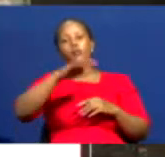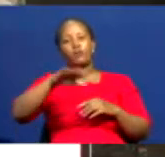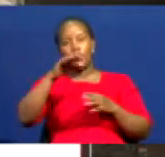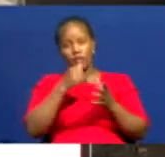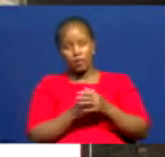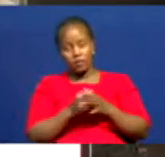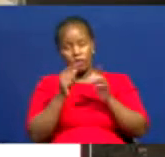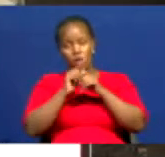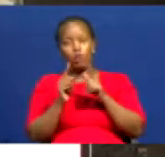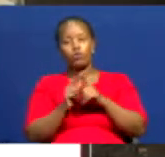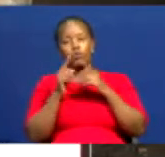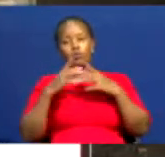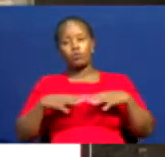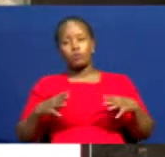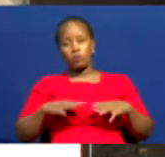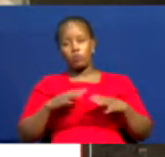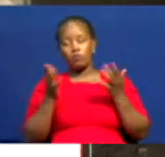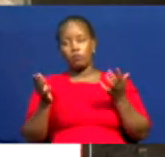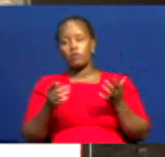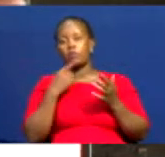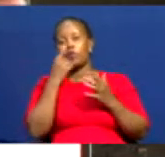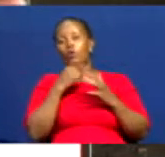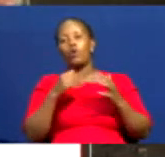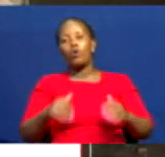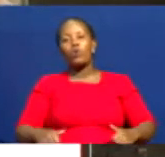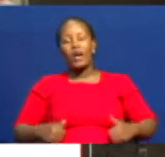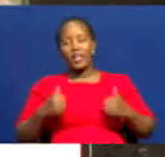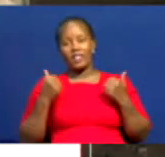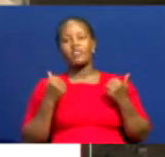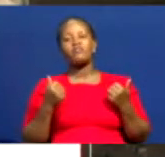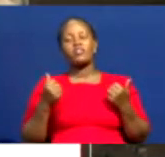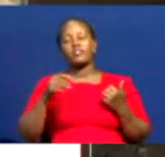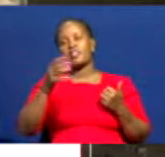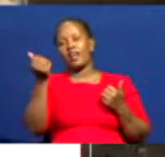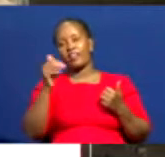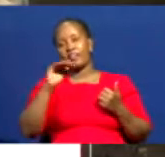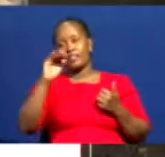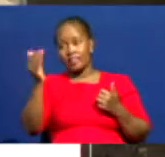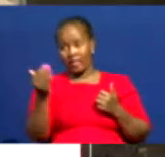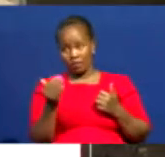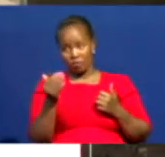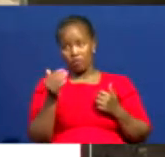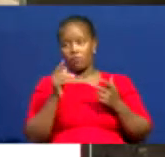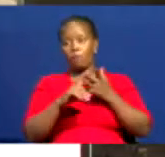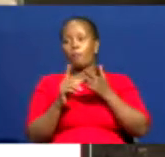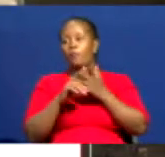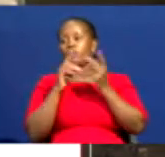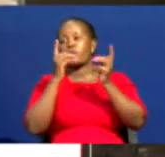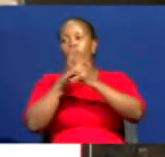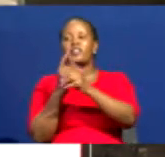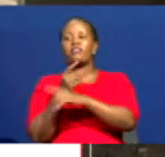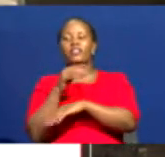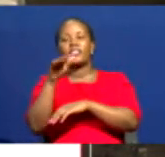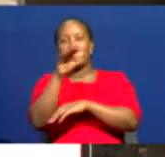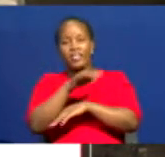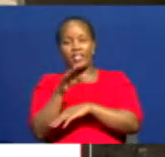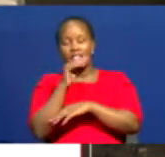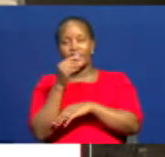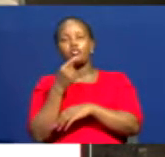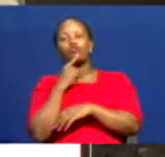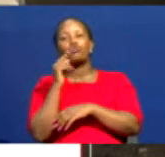the people of Nadome live in Lokori and Lokui areas in Turkana